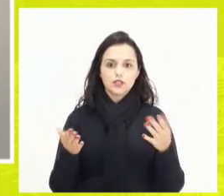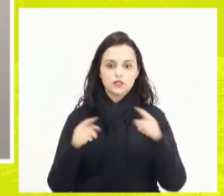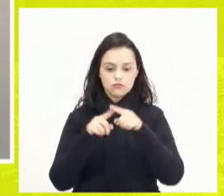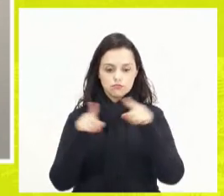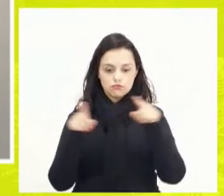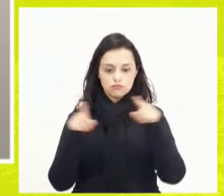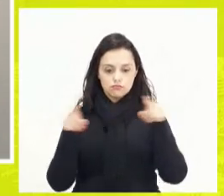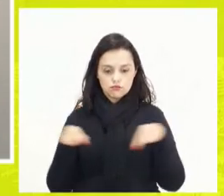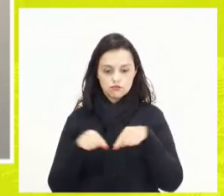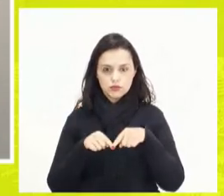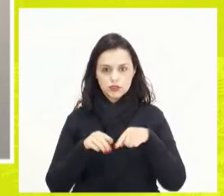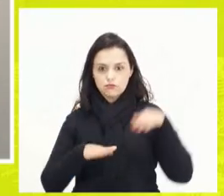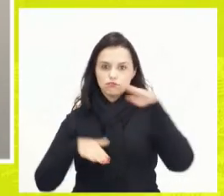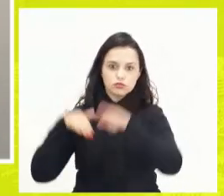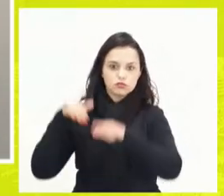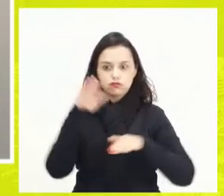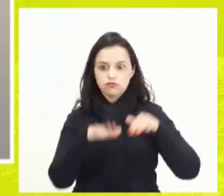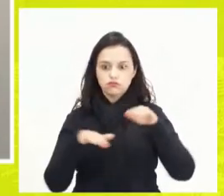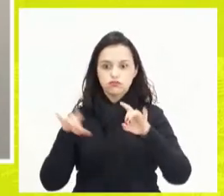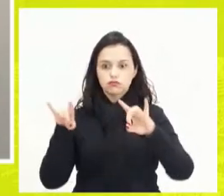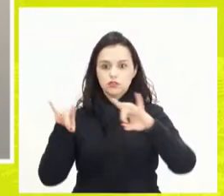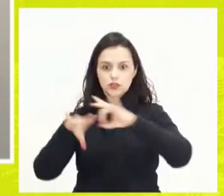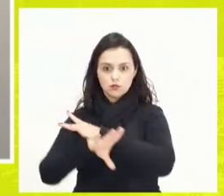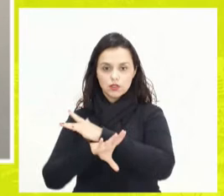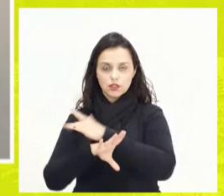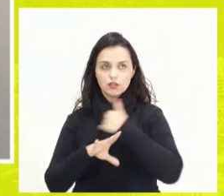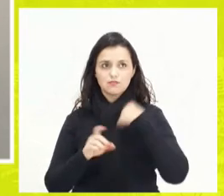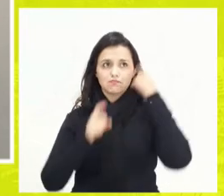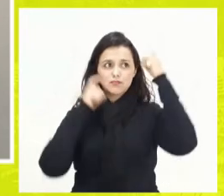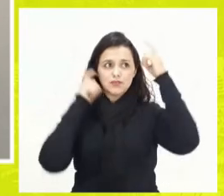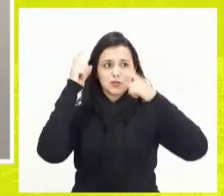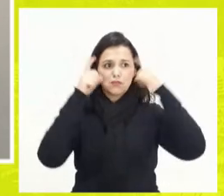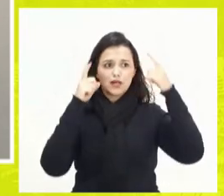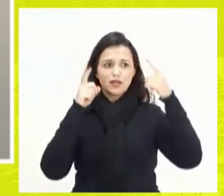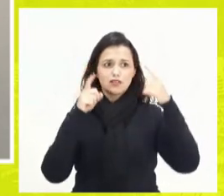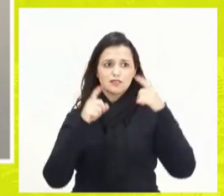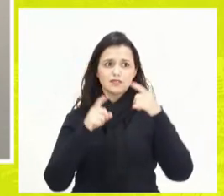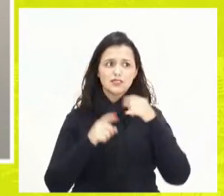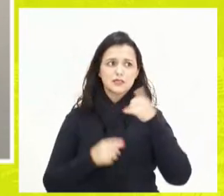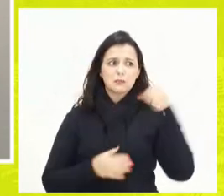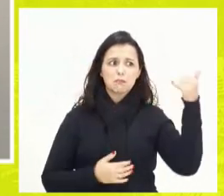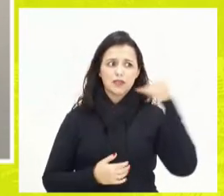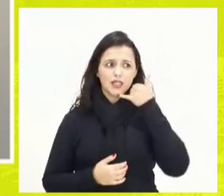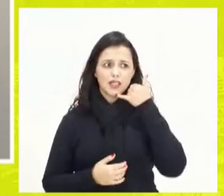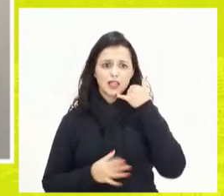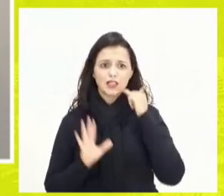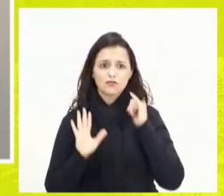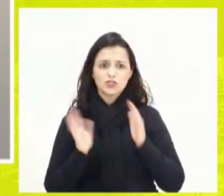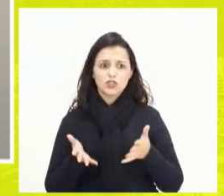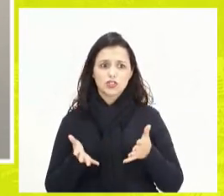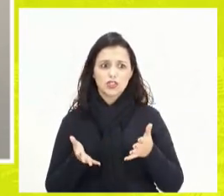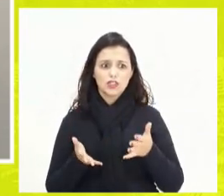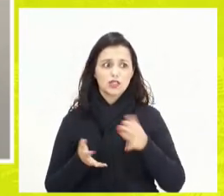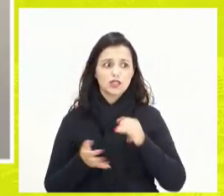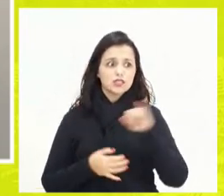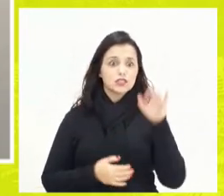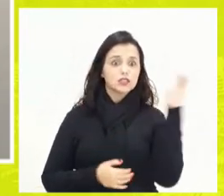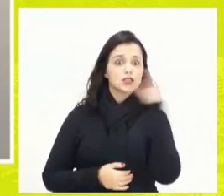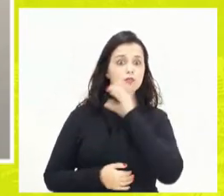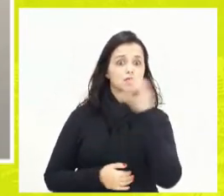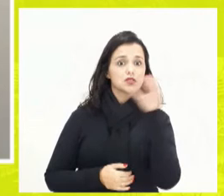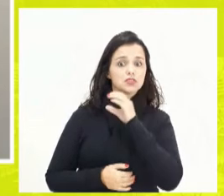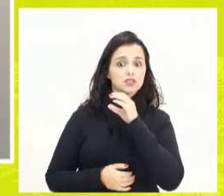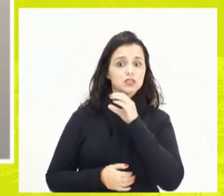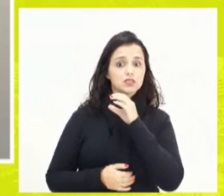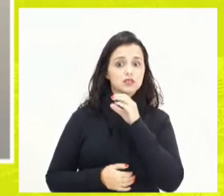i left this people really scared that people could have called me maybe there was an emergency and i